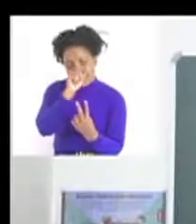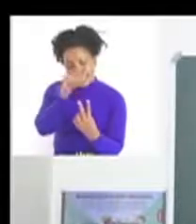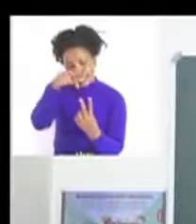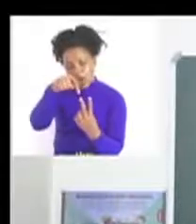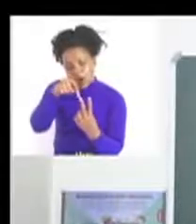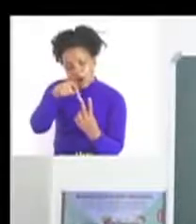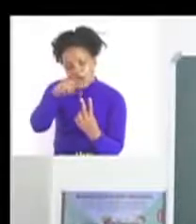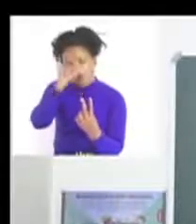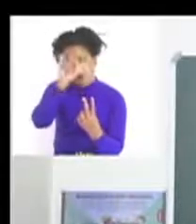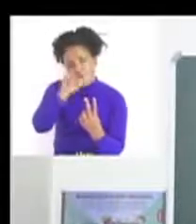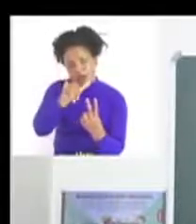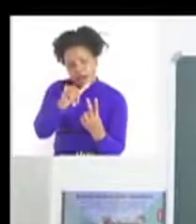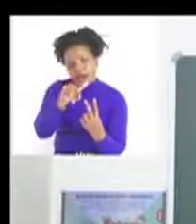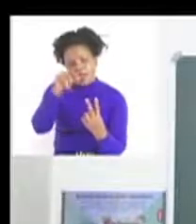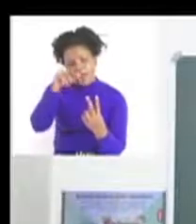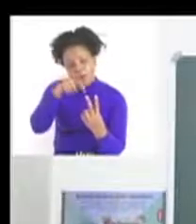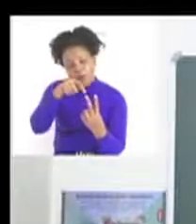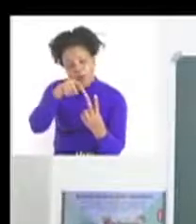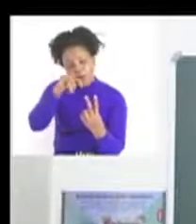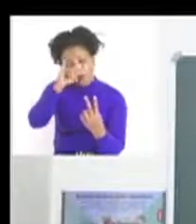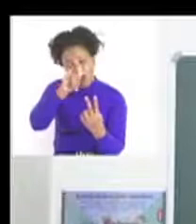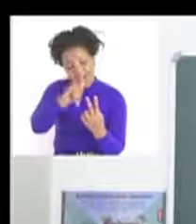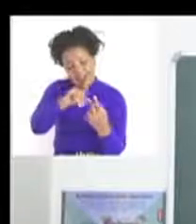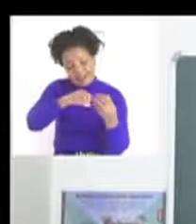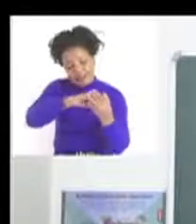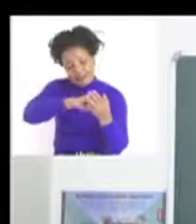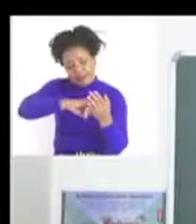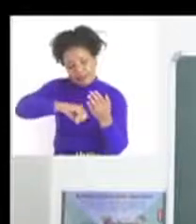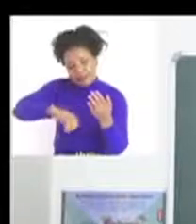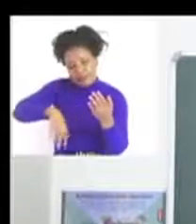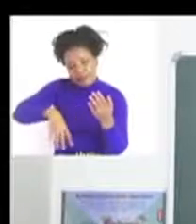you drop the Y